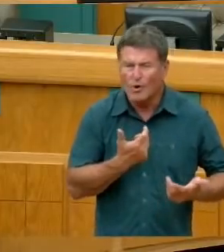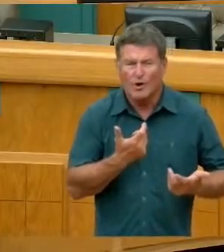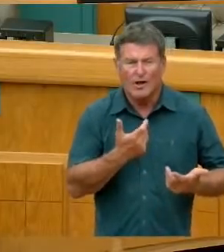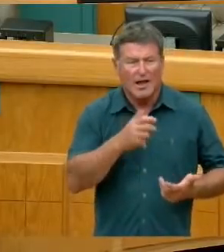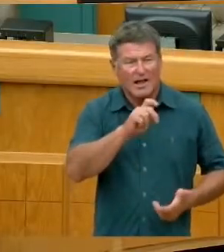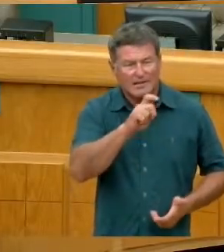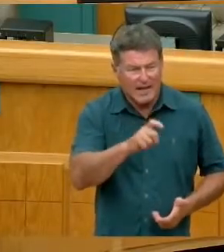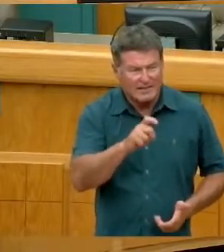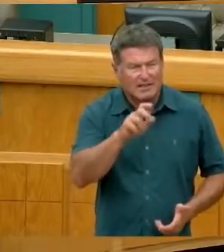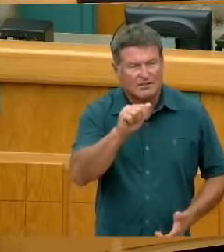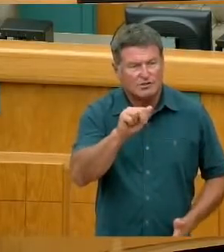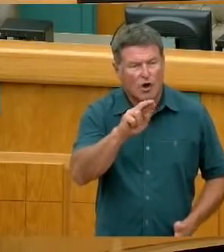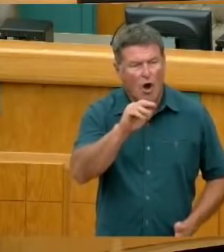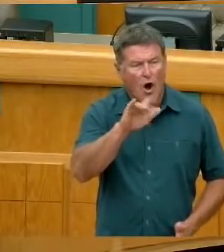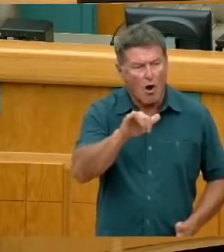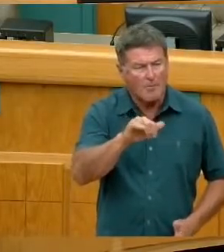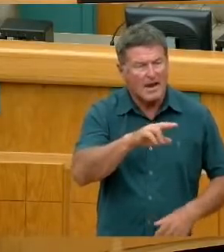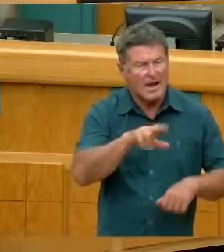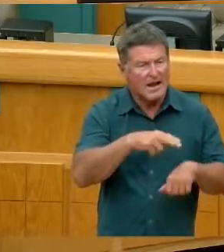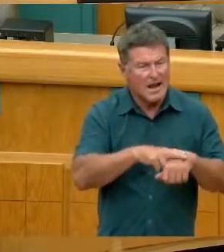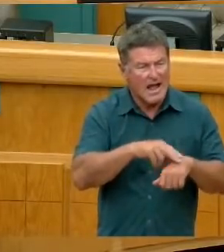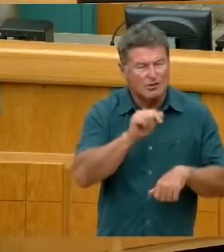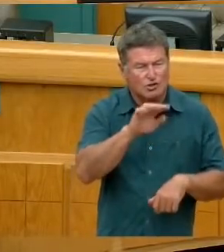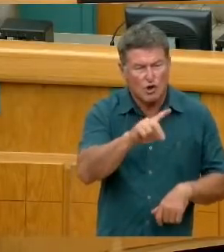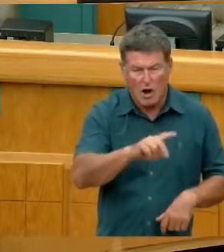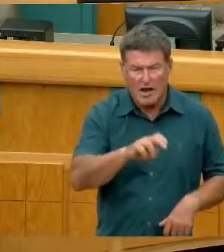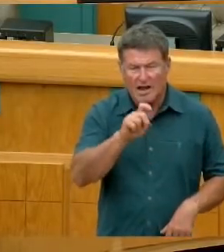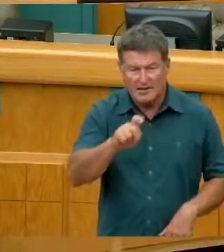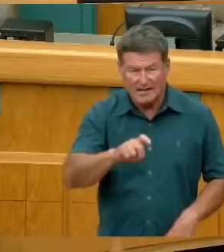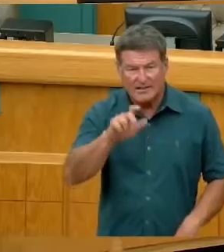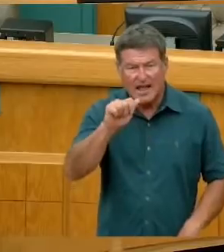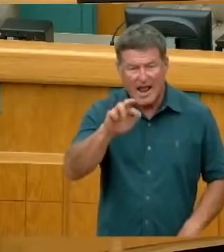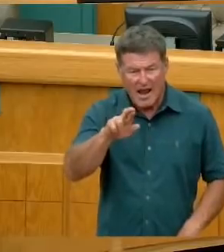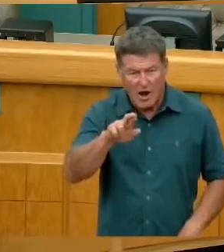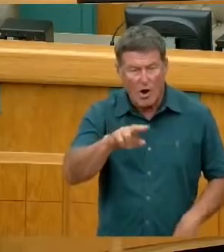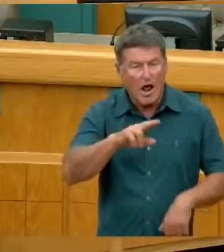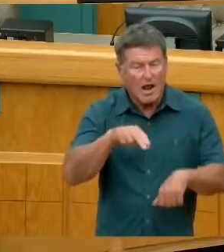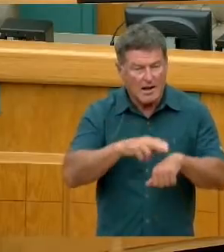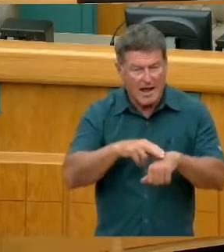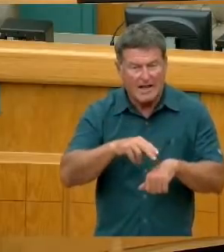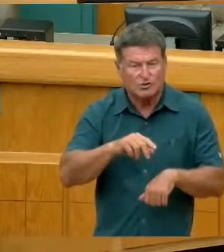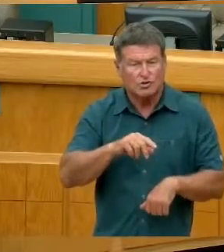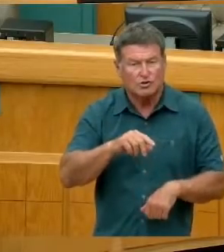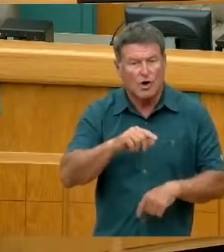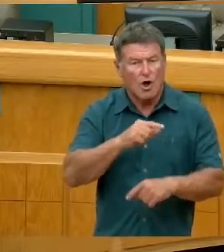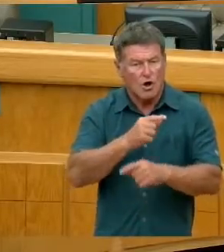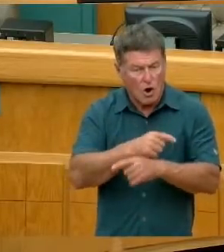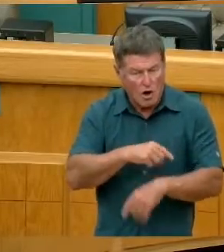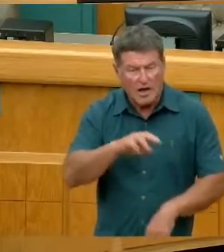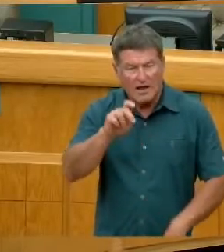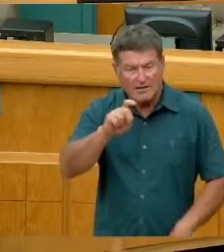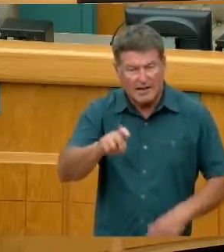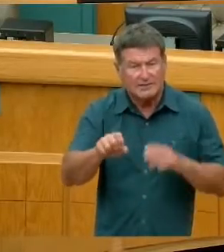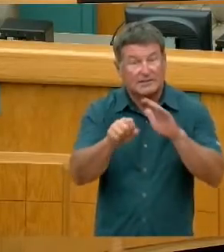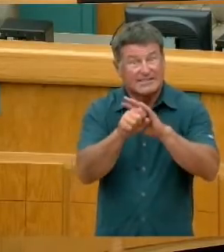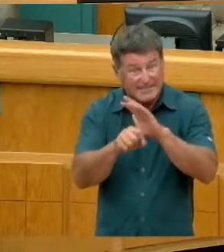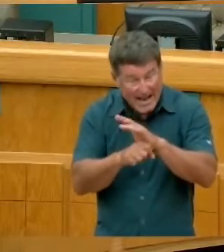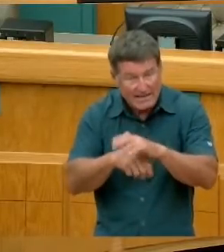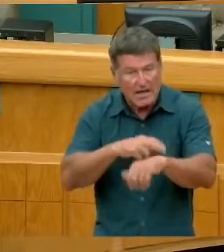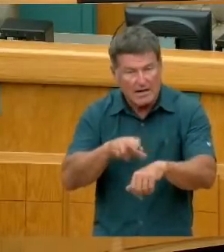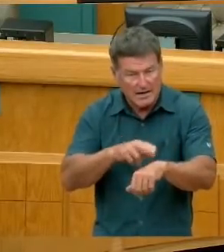the military department, the Texas Army National Guard, the Texas Air National Guard, the Texas State Guard.